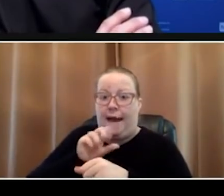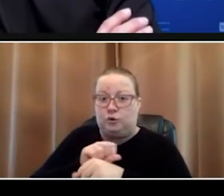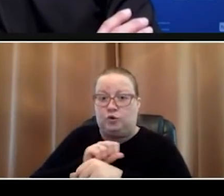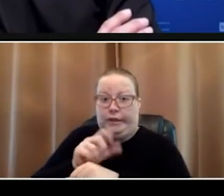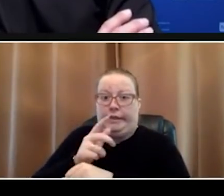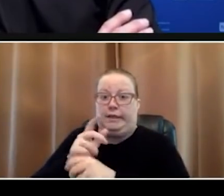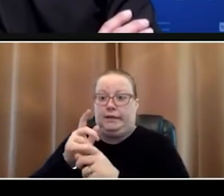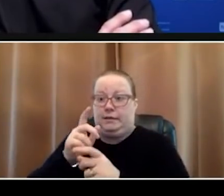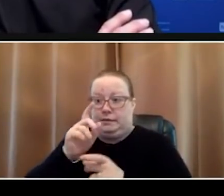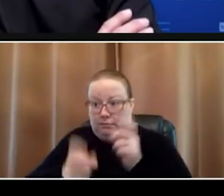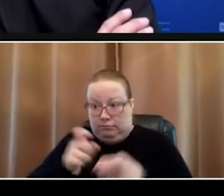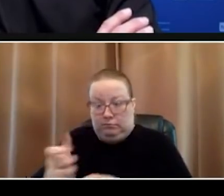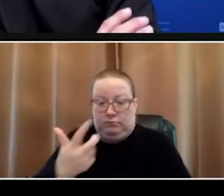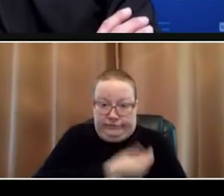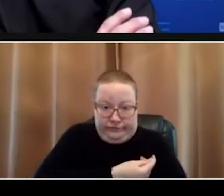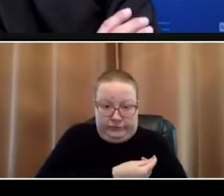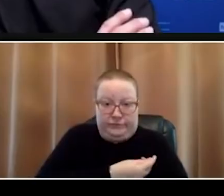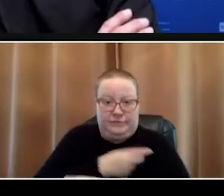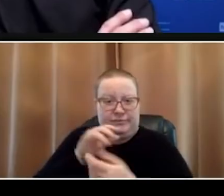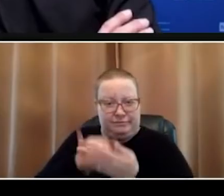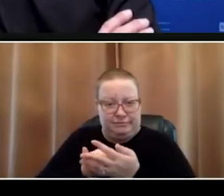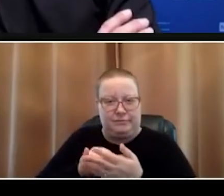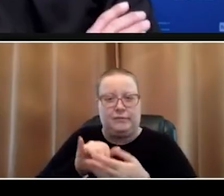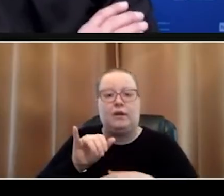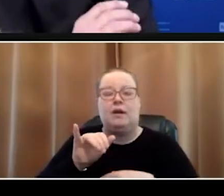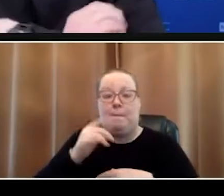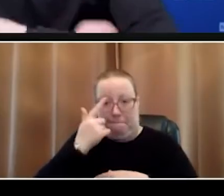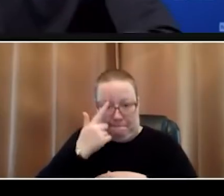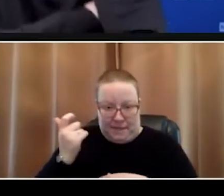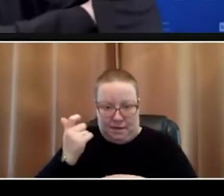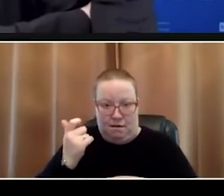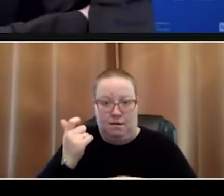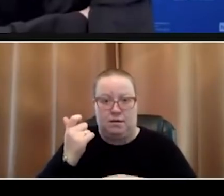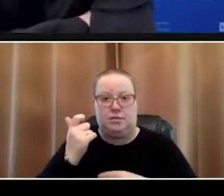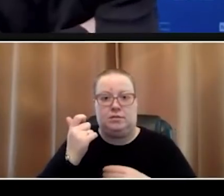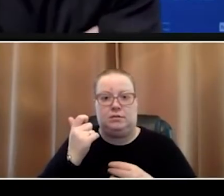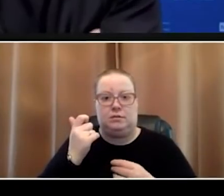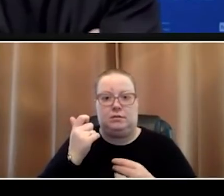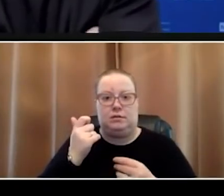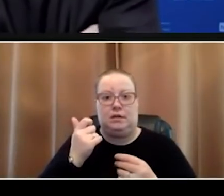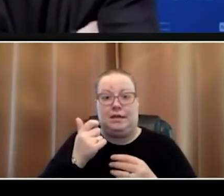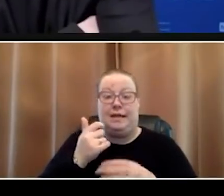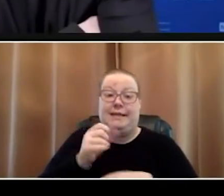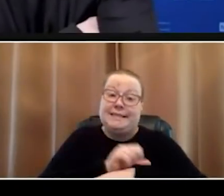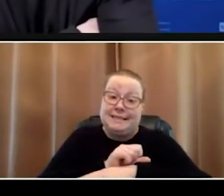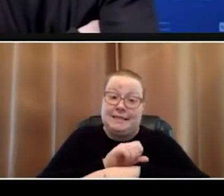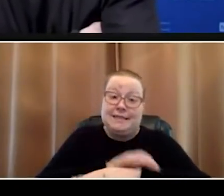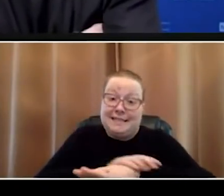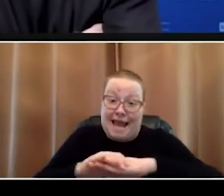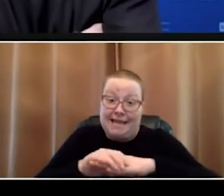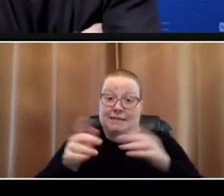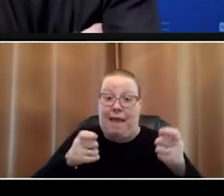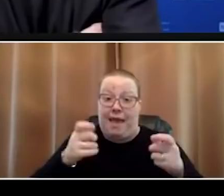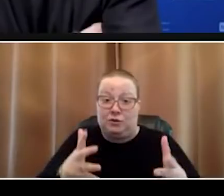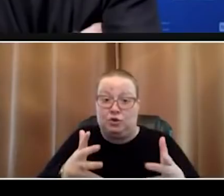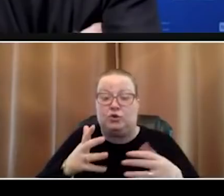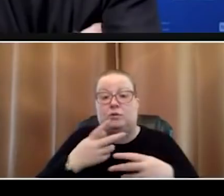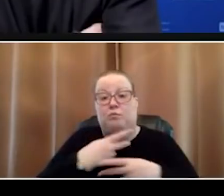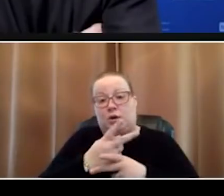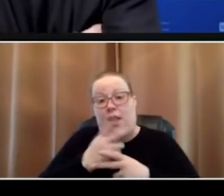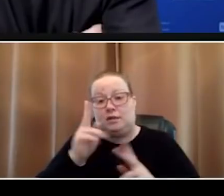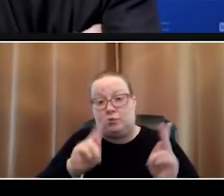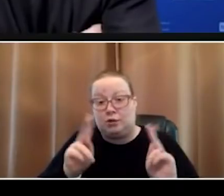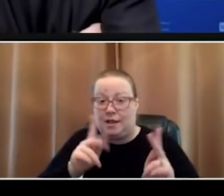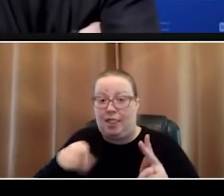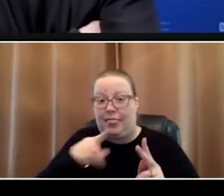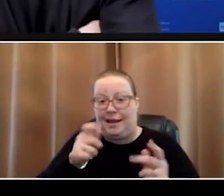distribution and that sort of thing, given that stage managers, again, and production personnel deal with logistics and